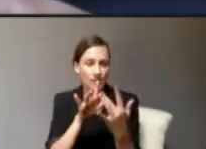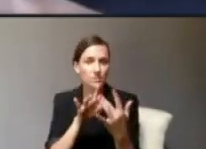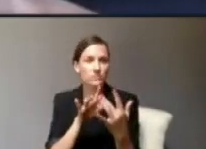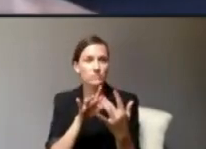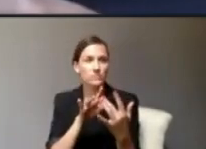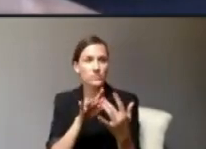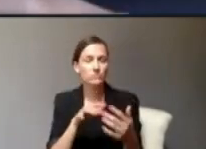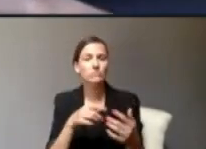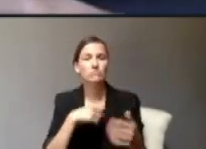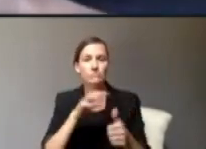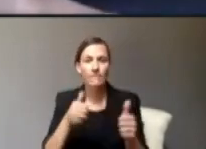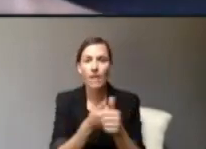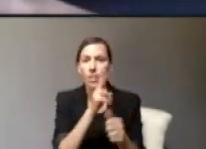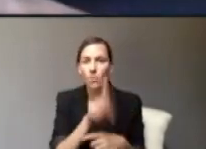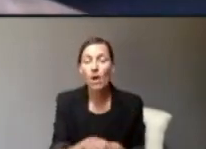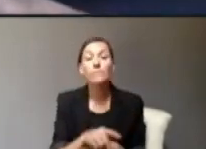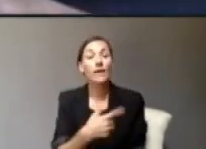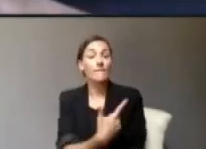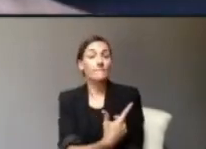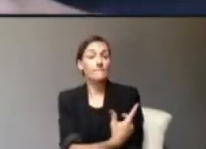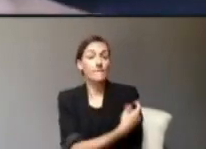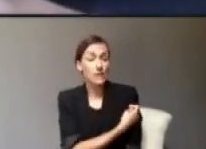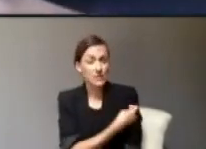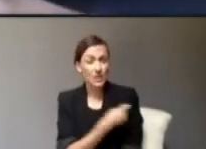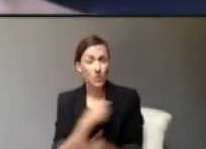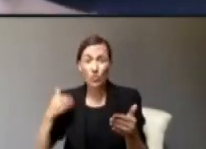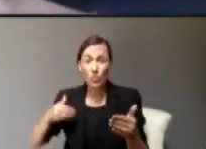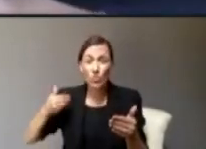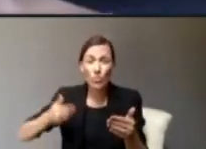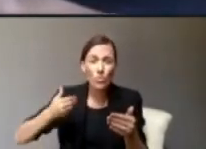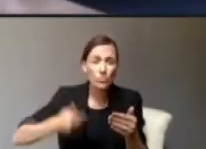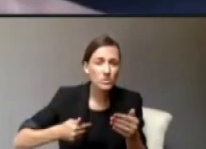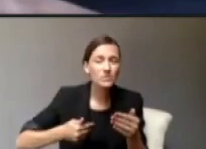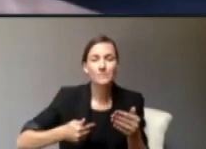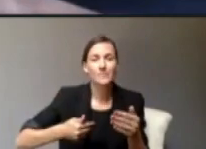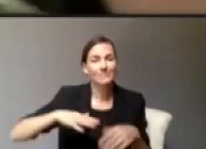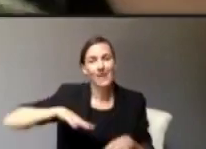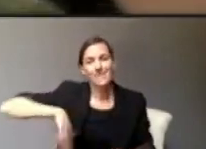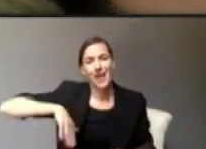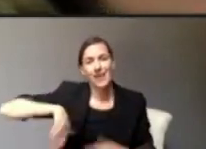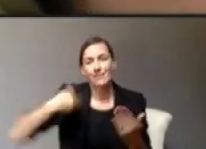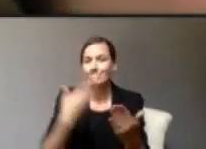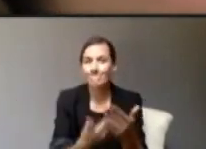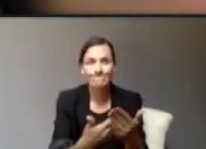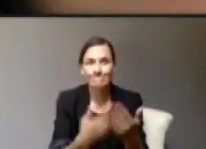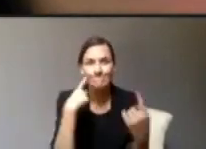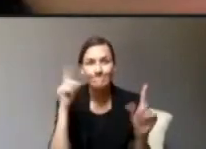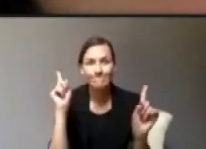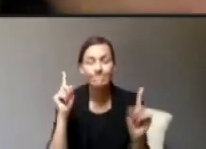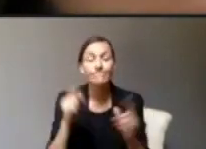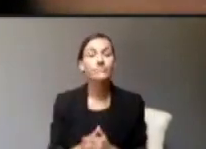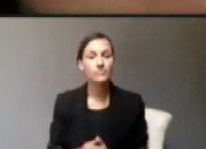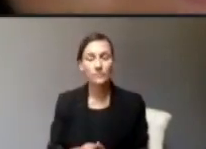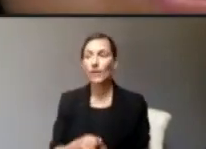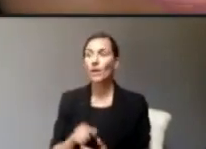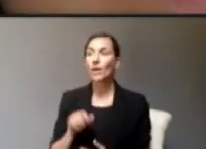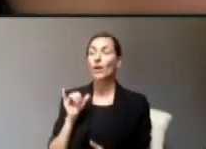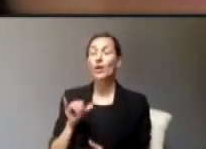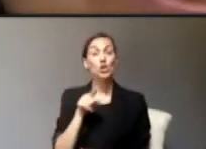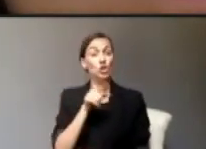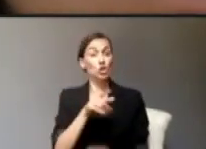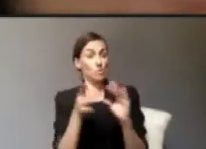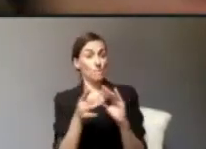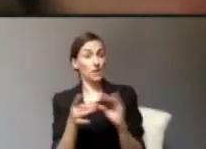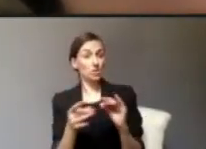sure. A vaccine, we're closer, but we're not there yet. Great. And so you said we're in phase 3